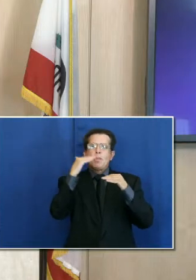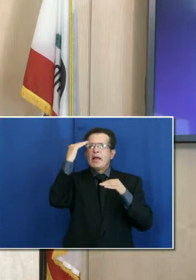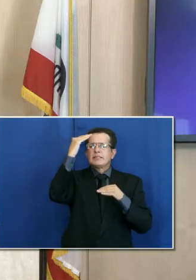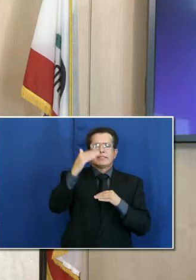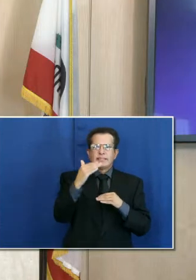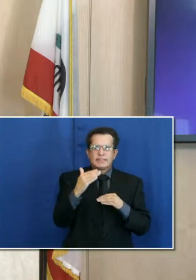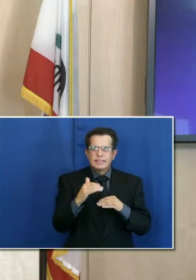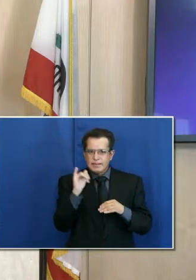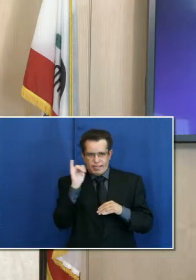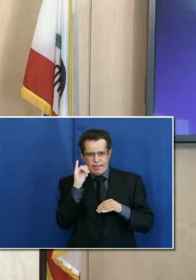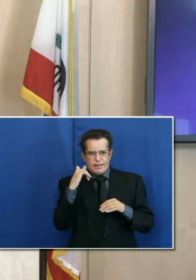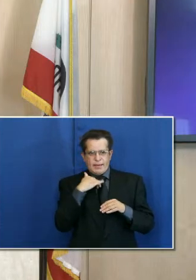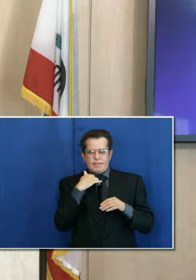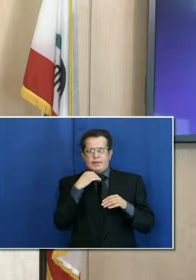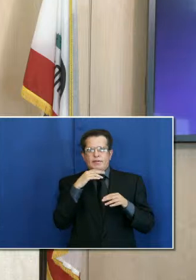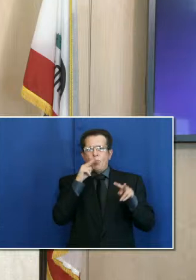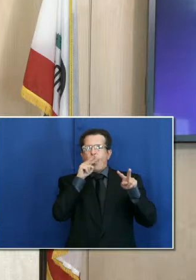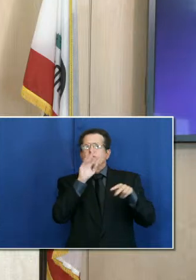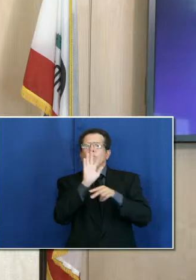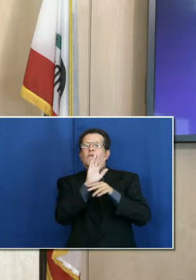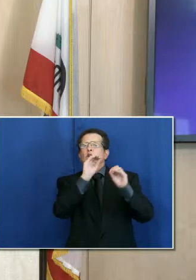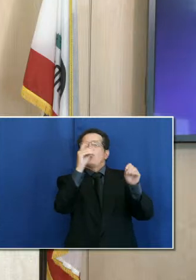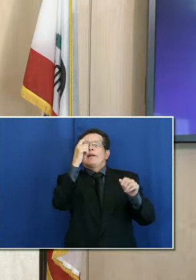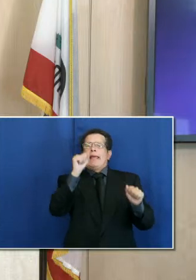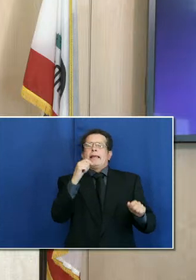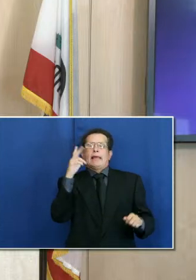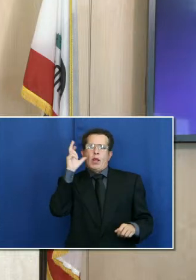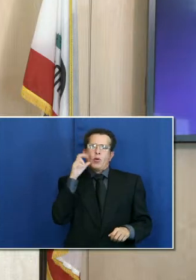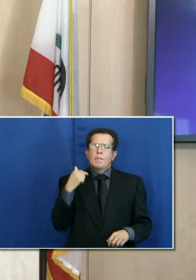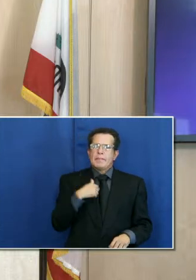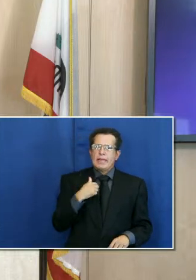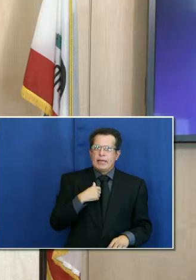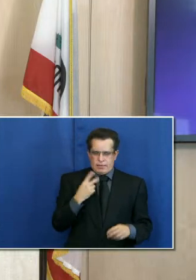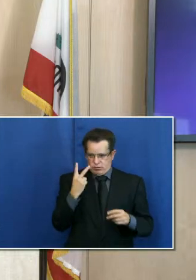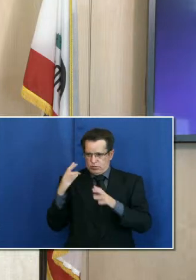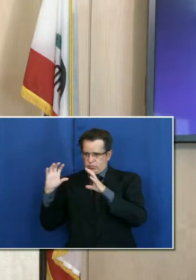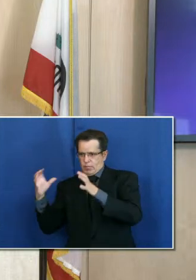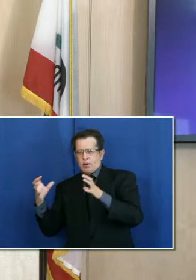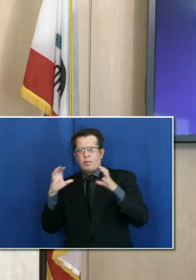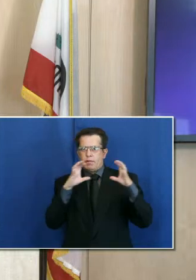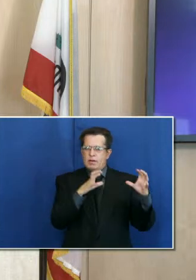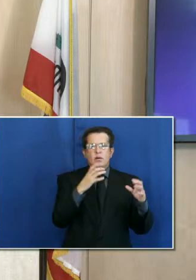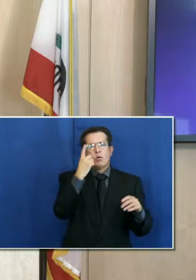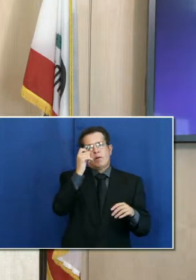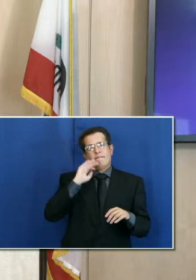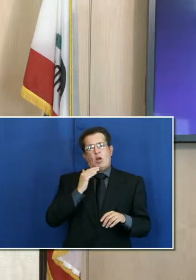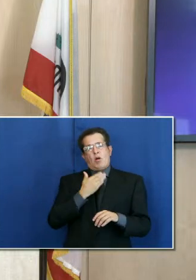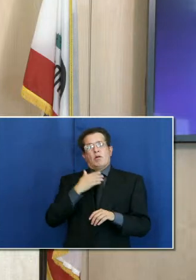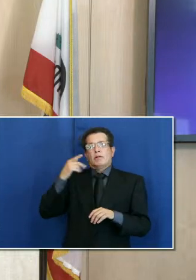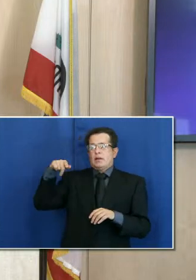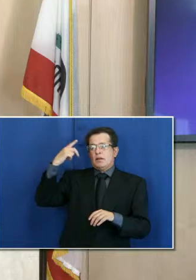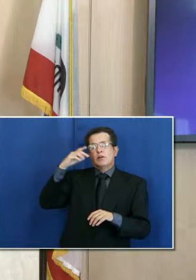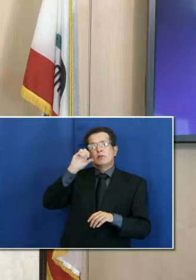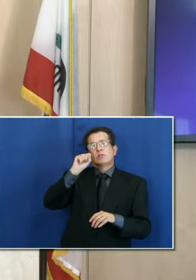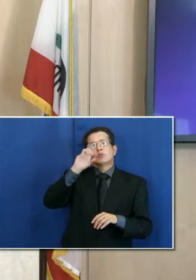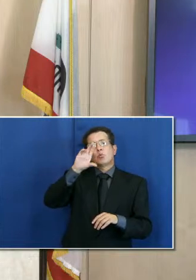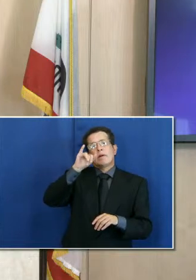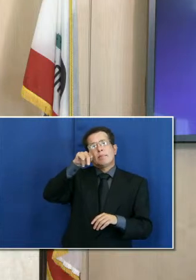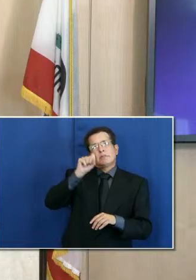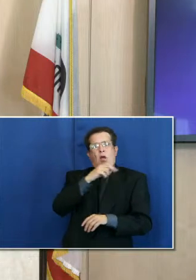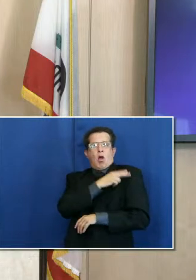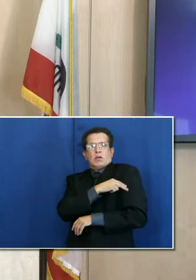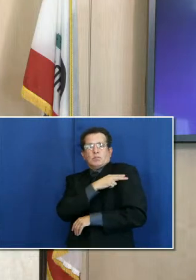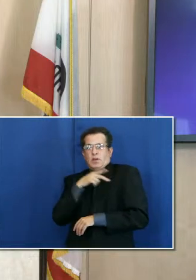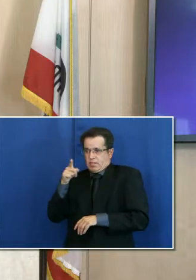lungs and nobody can hear you. From my manager at Scripps Mercy Chula Vista, one of our hardest hit hospitals with COVID. What pulls at